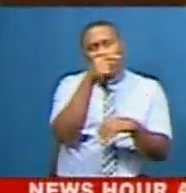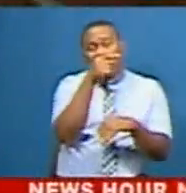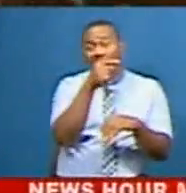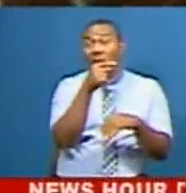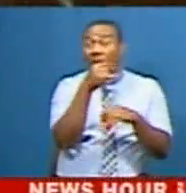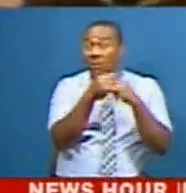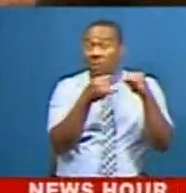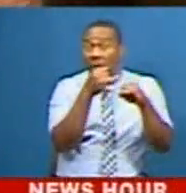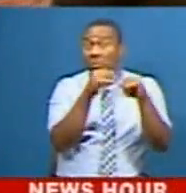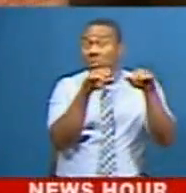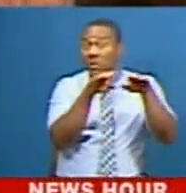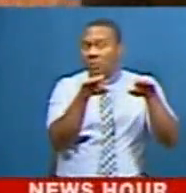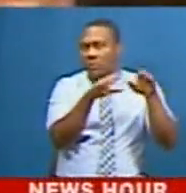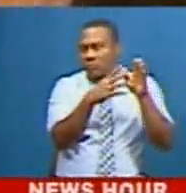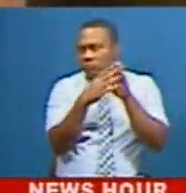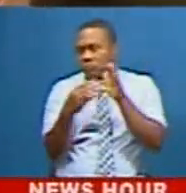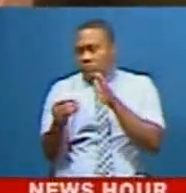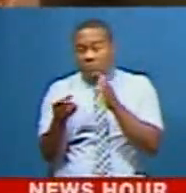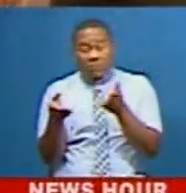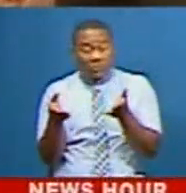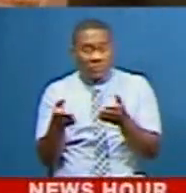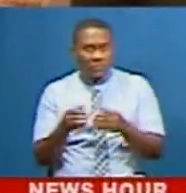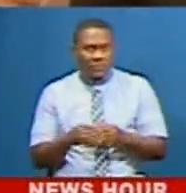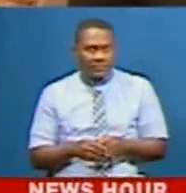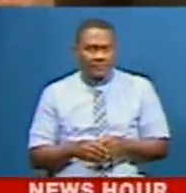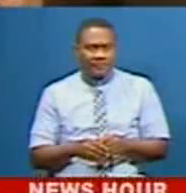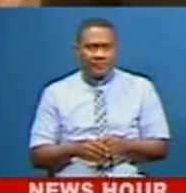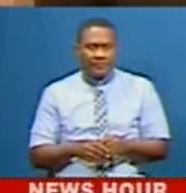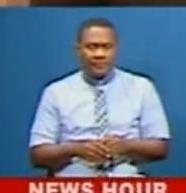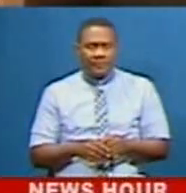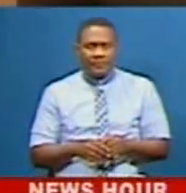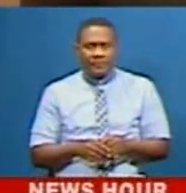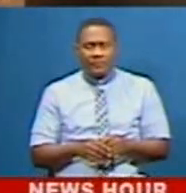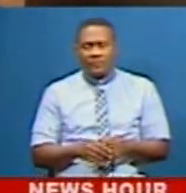the execution of the contract. The Kwafokrom